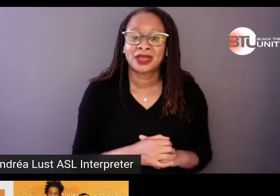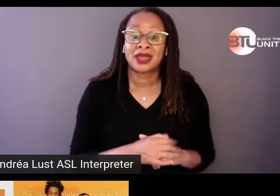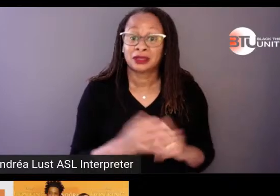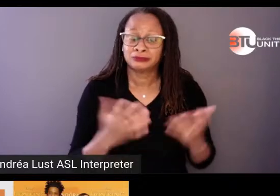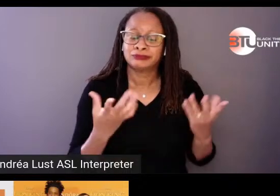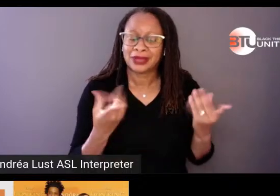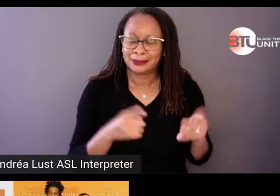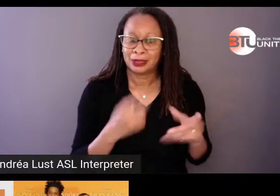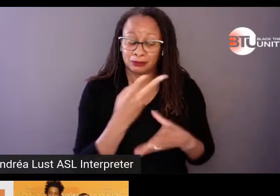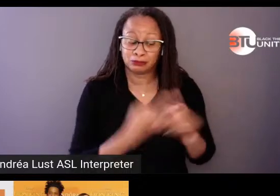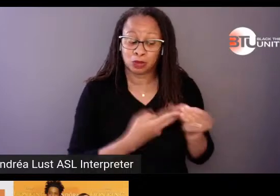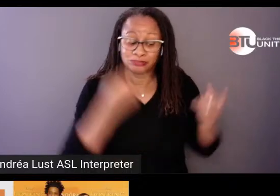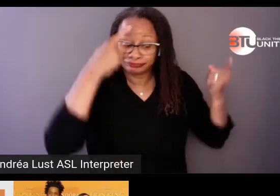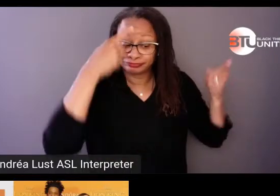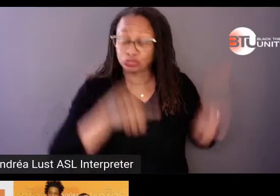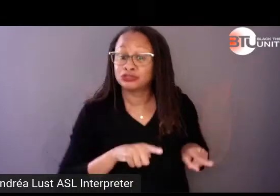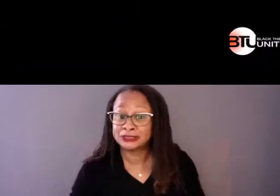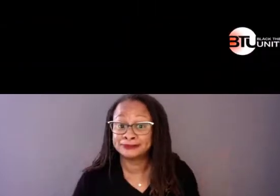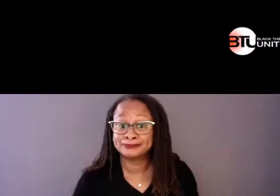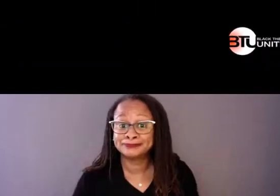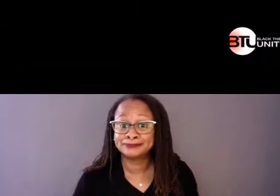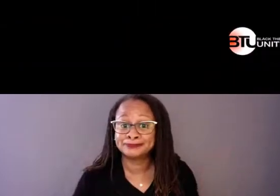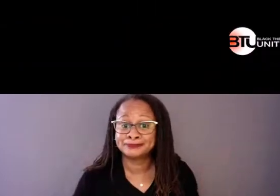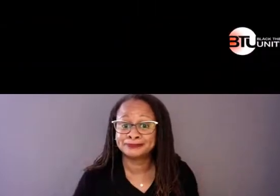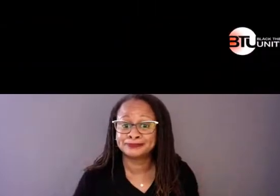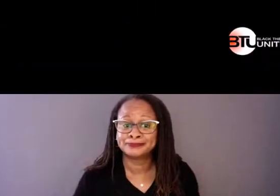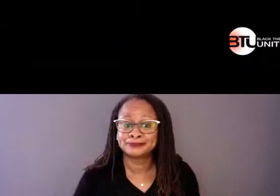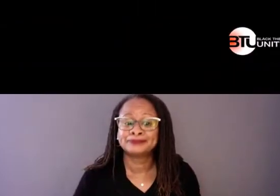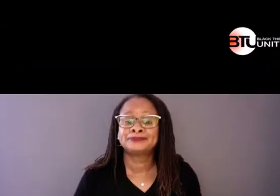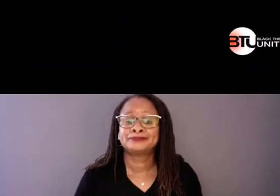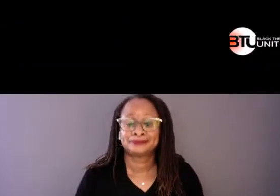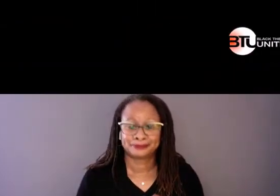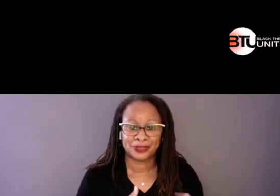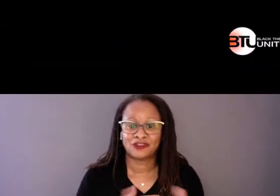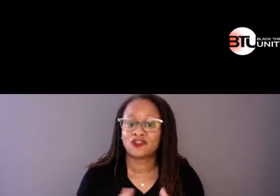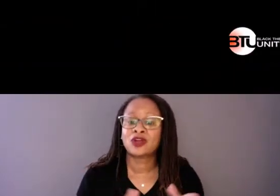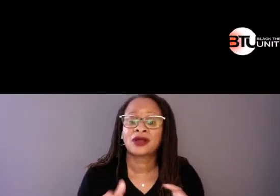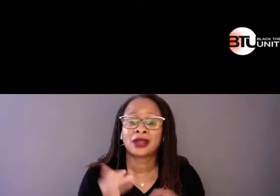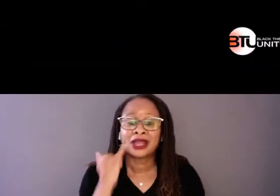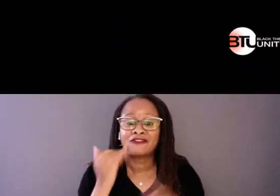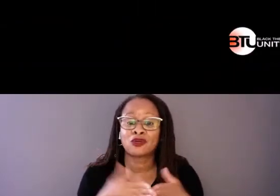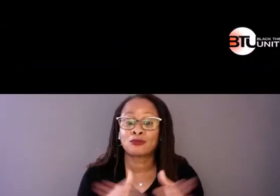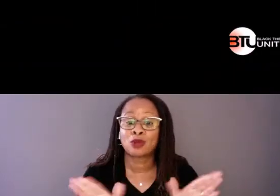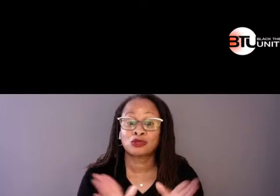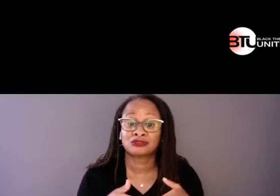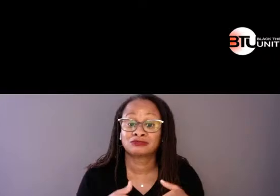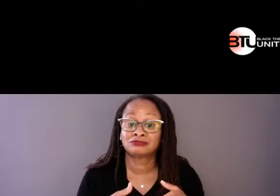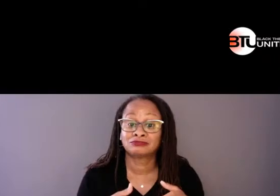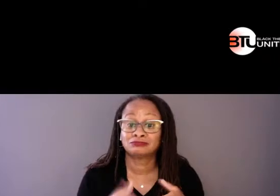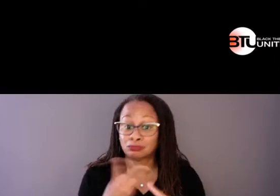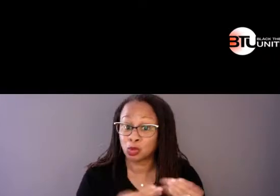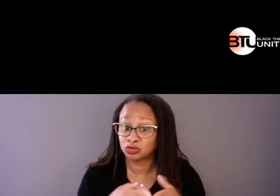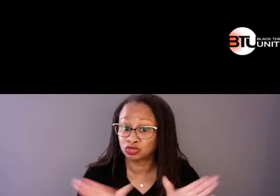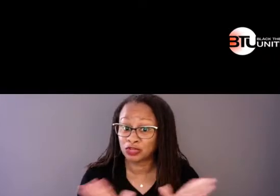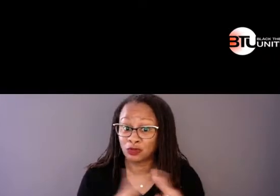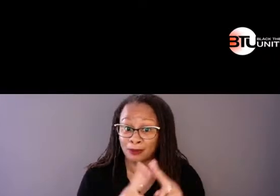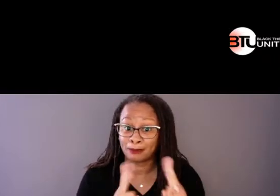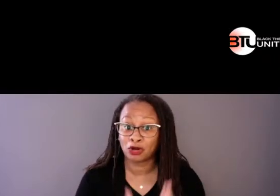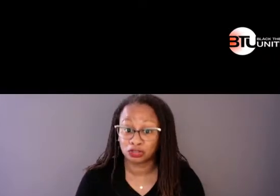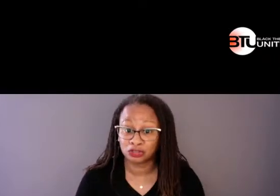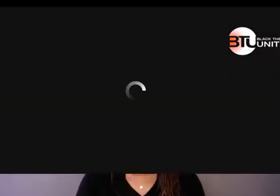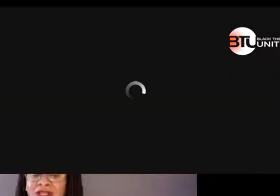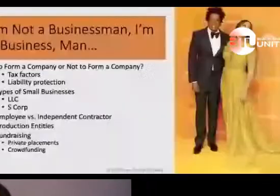agreement between you and your partners. However, if you're both general partners, you're still all fully